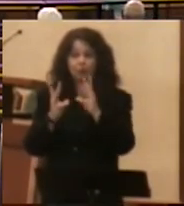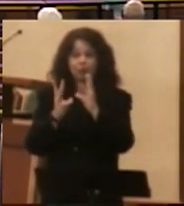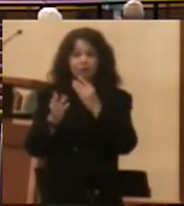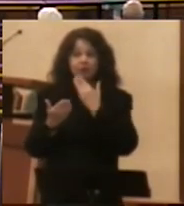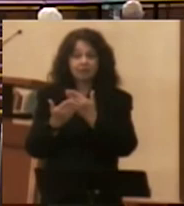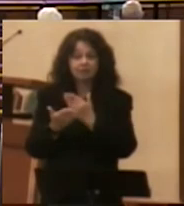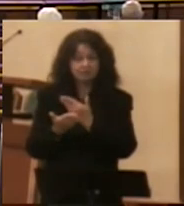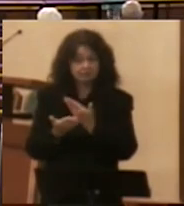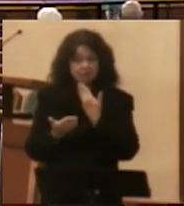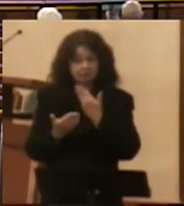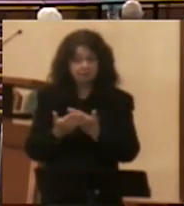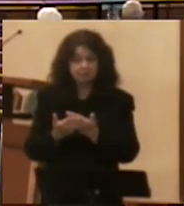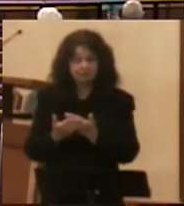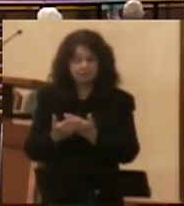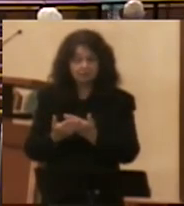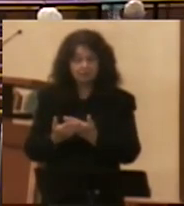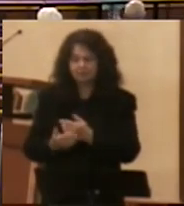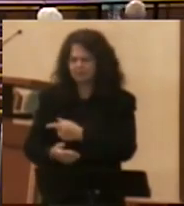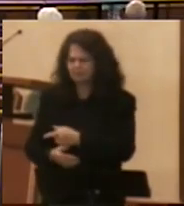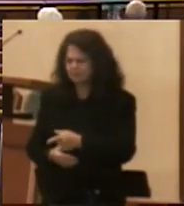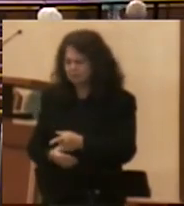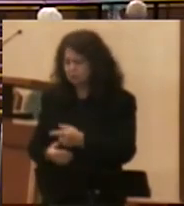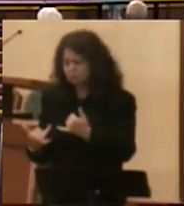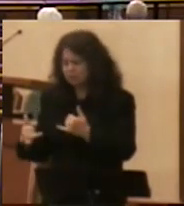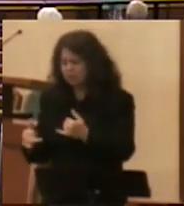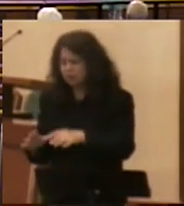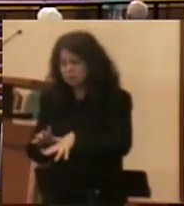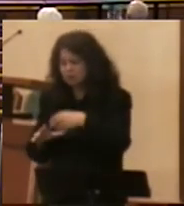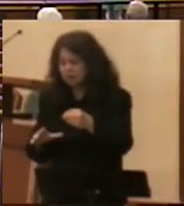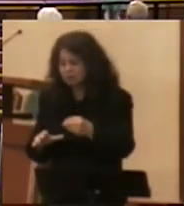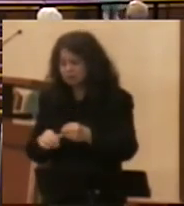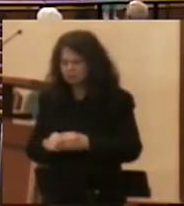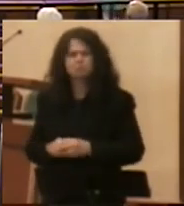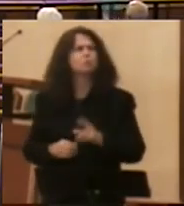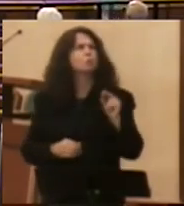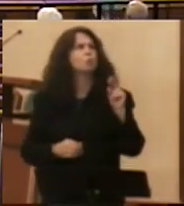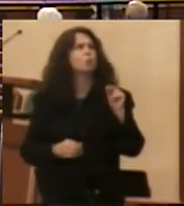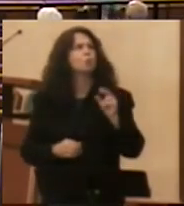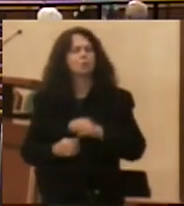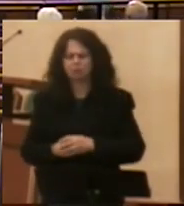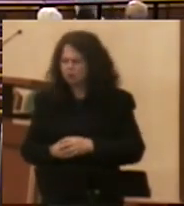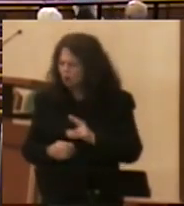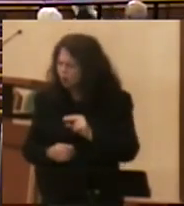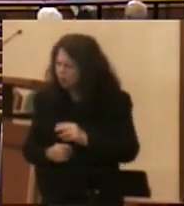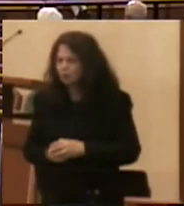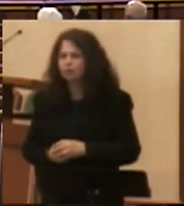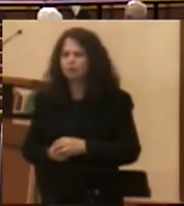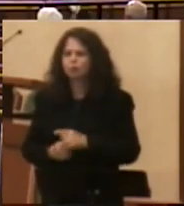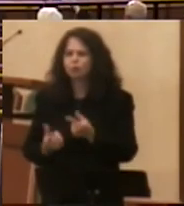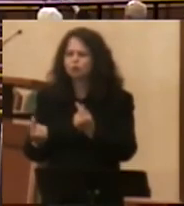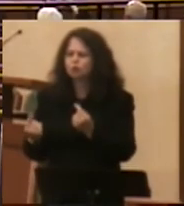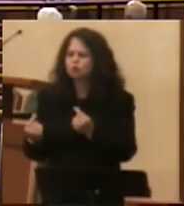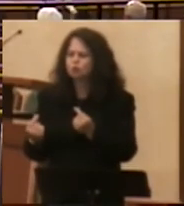yesterday? No? No. What'd you do outside yesterday?